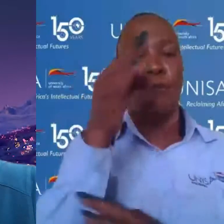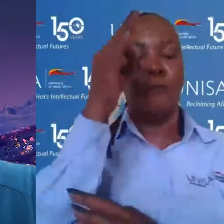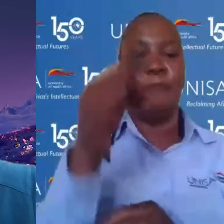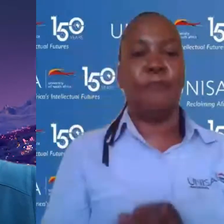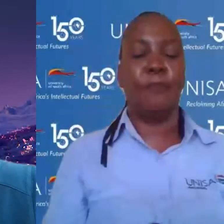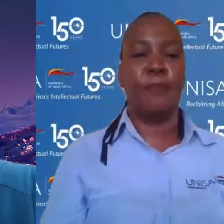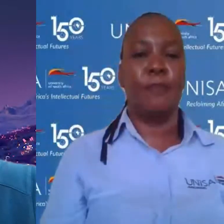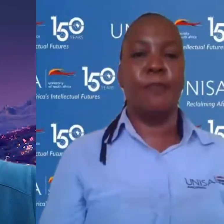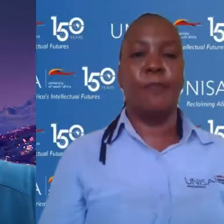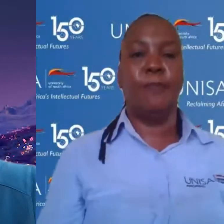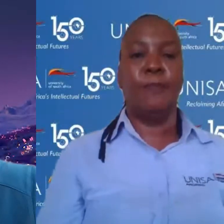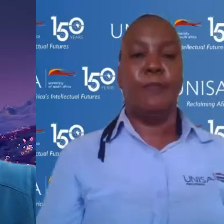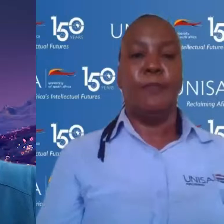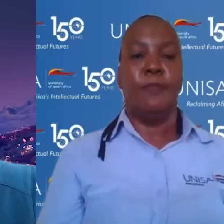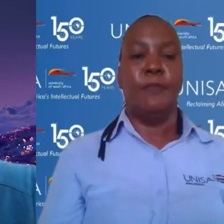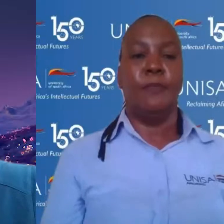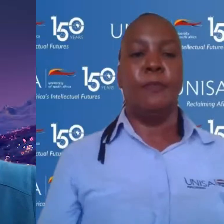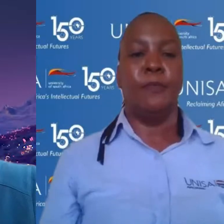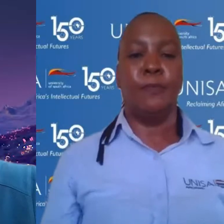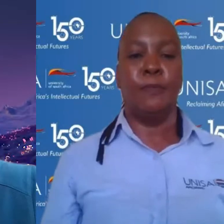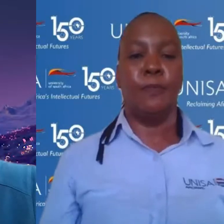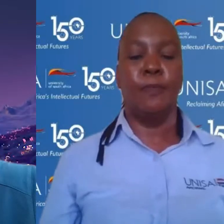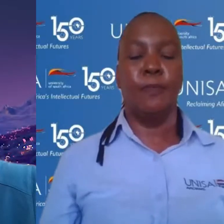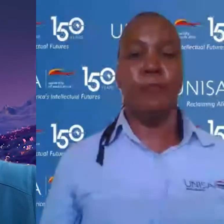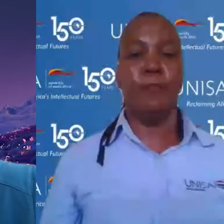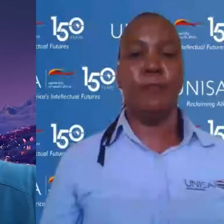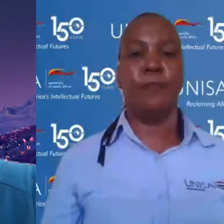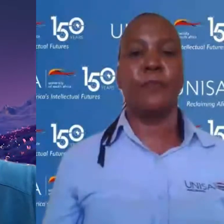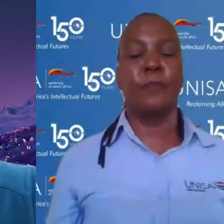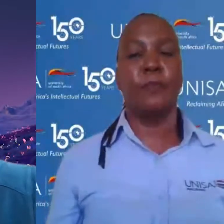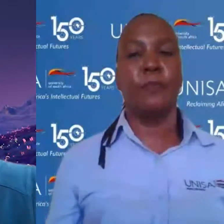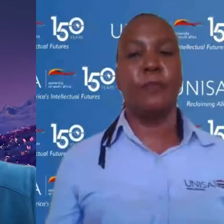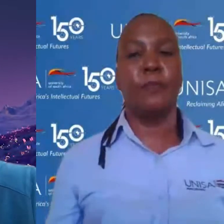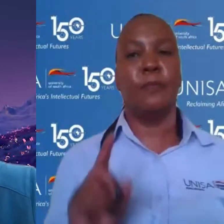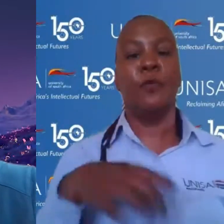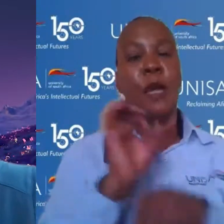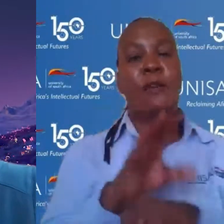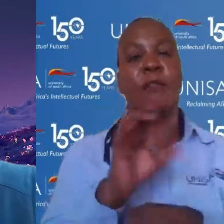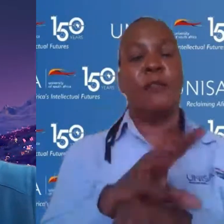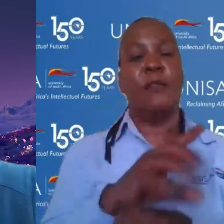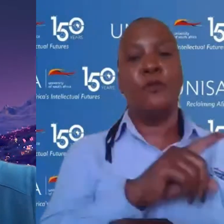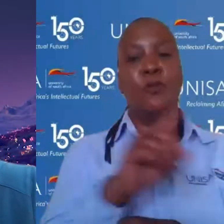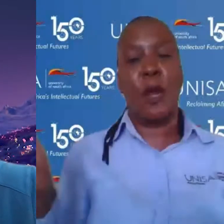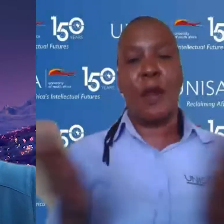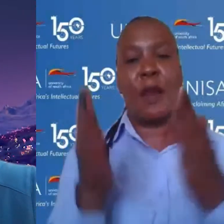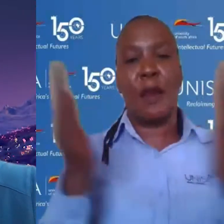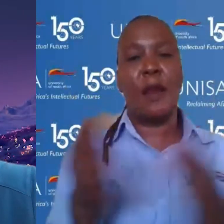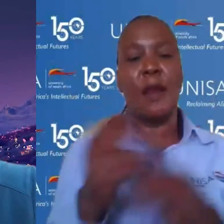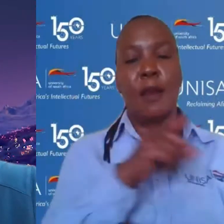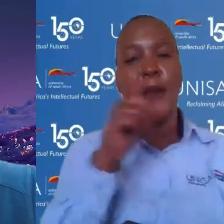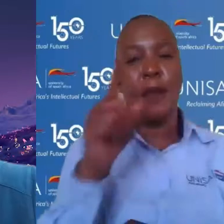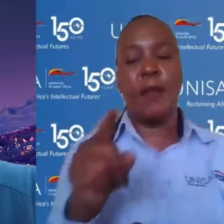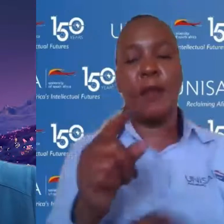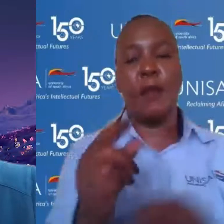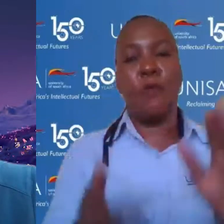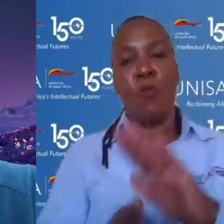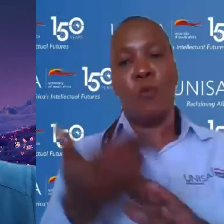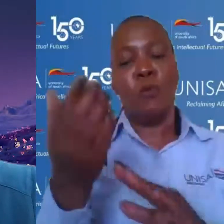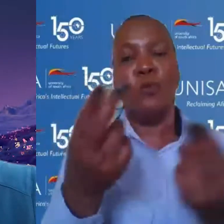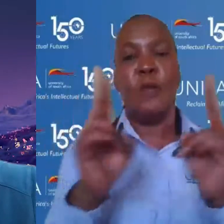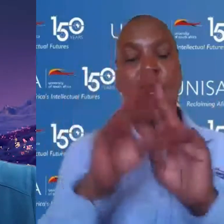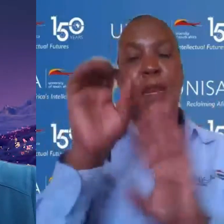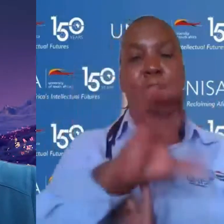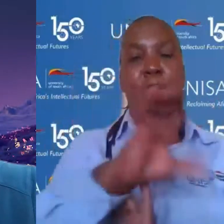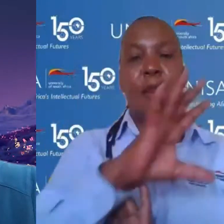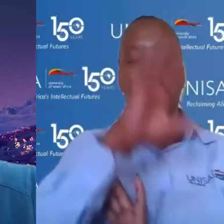on what you would have missed. But we advise you and encourage you to go to the UNISA